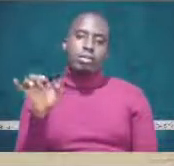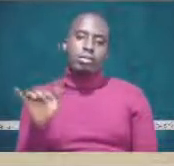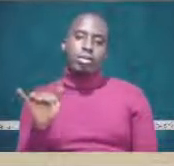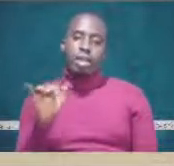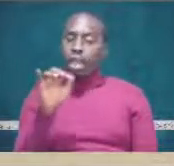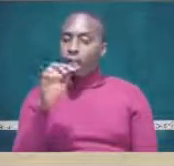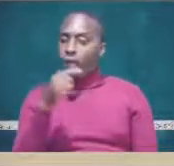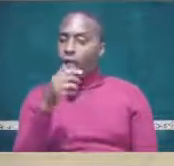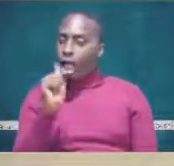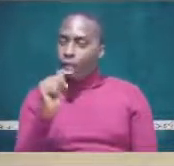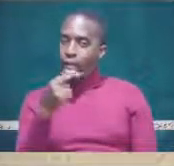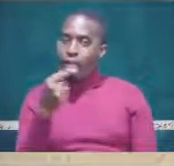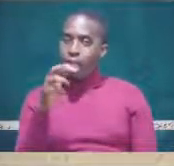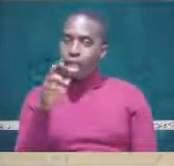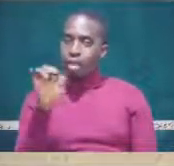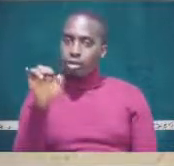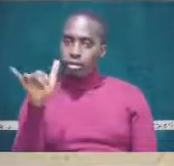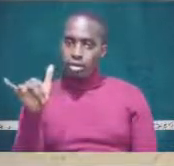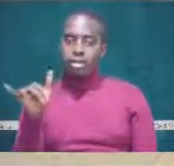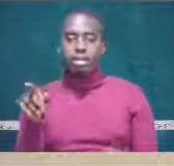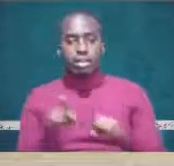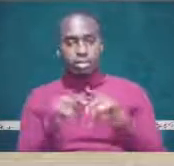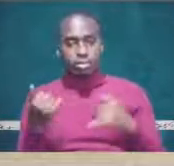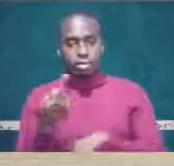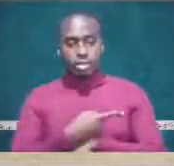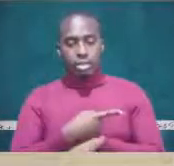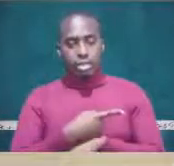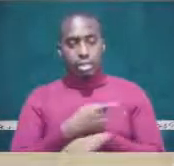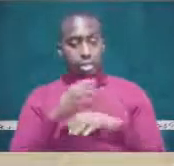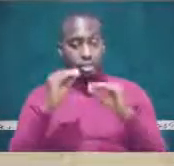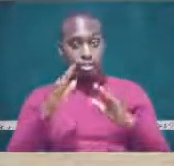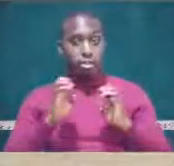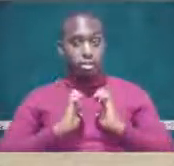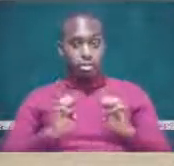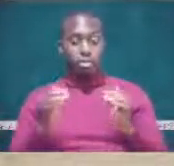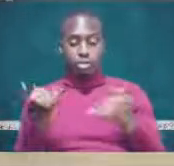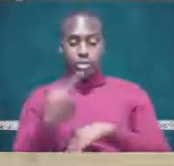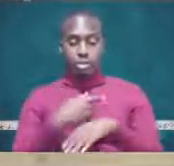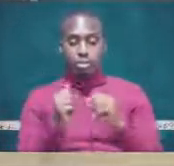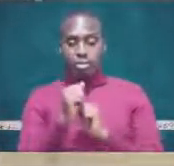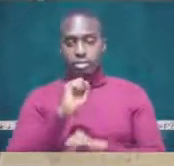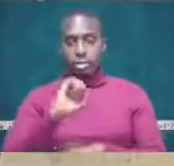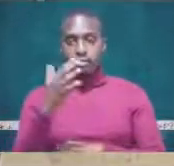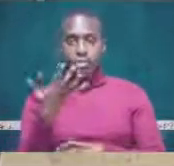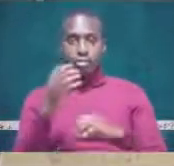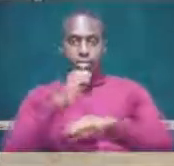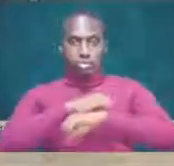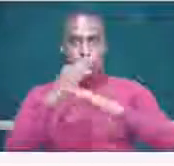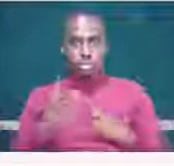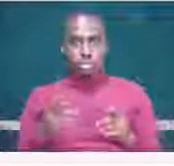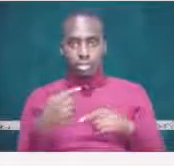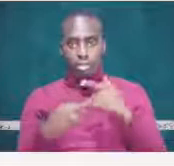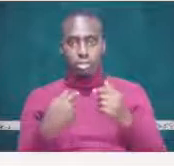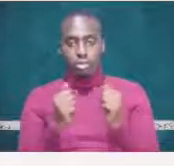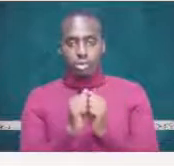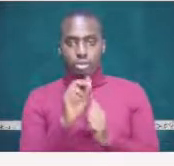teacher of economics. Today I'm going to learn with senior 5 students. And we are still on unit